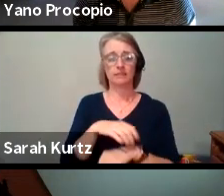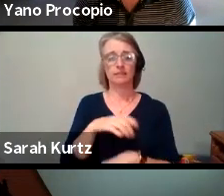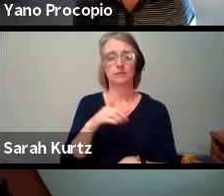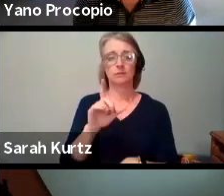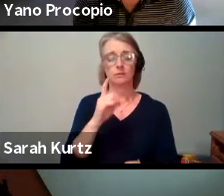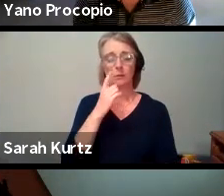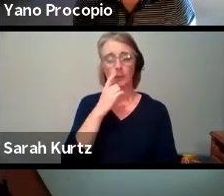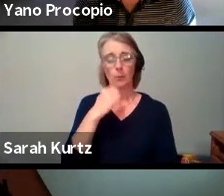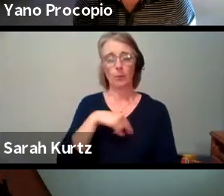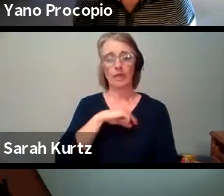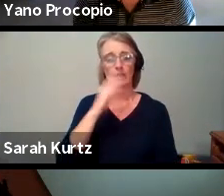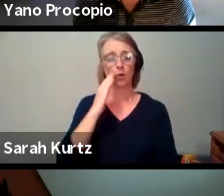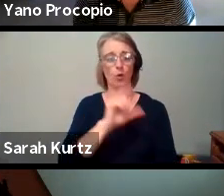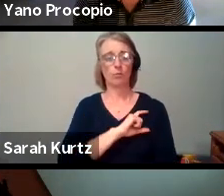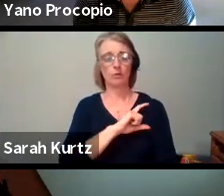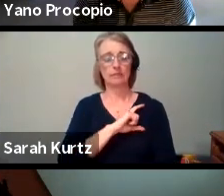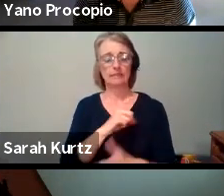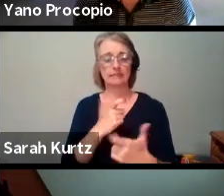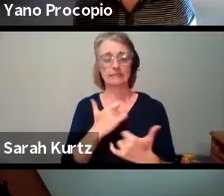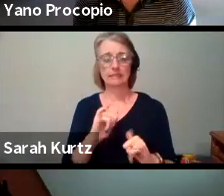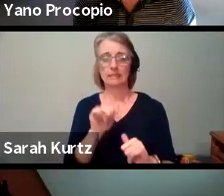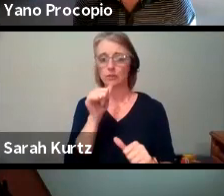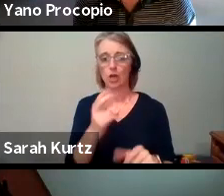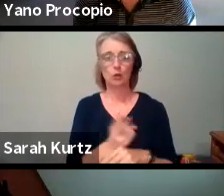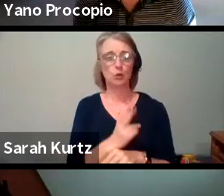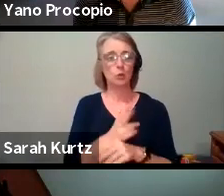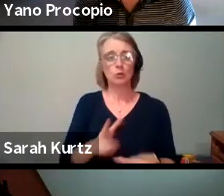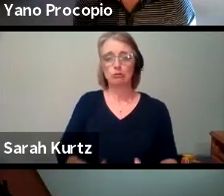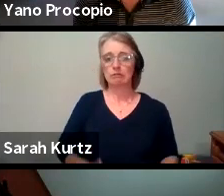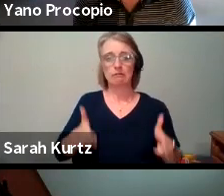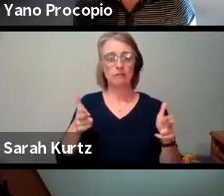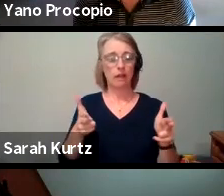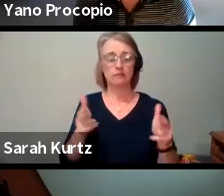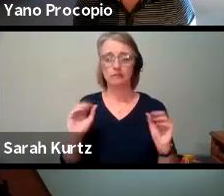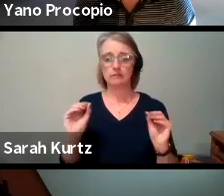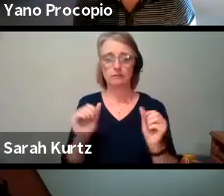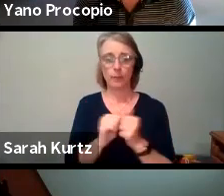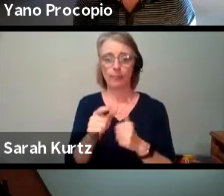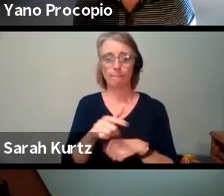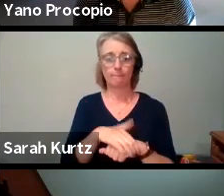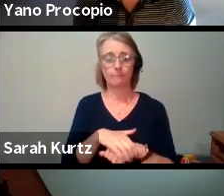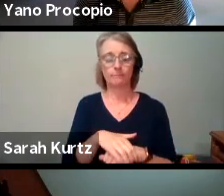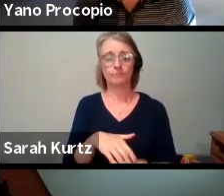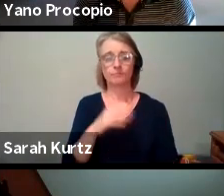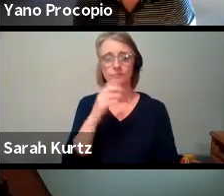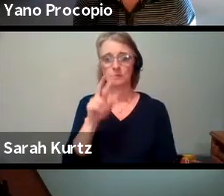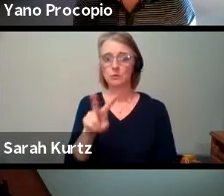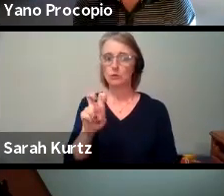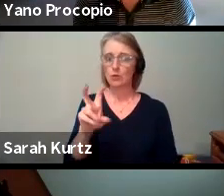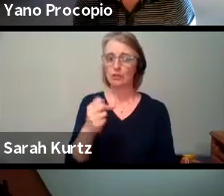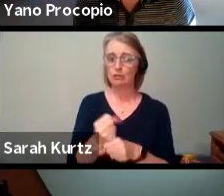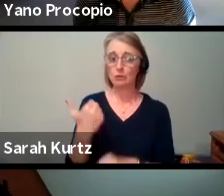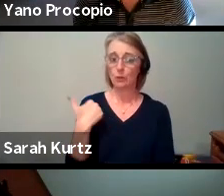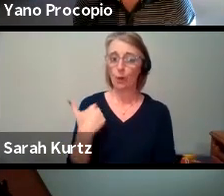you do know their patrolmen still do not carry firearms. That was 200 years ago.